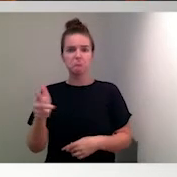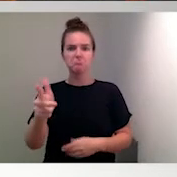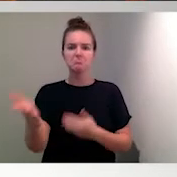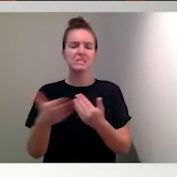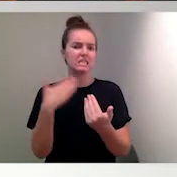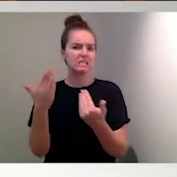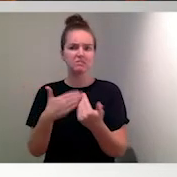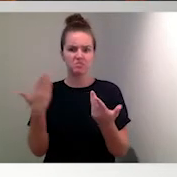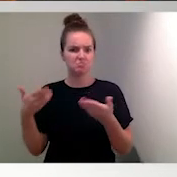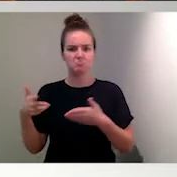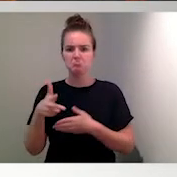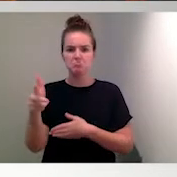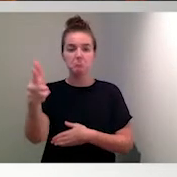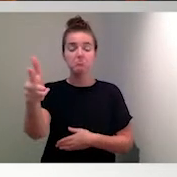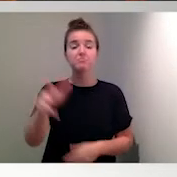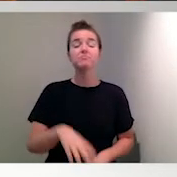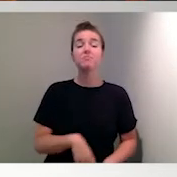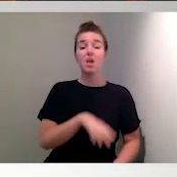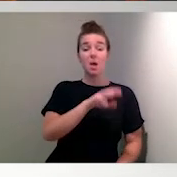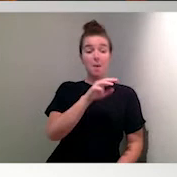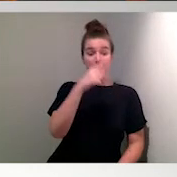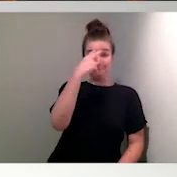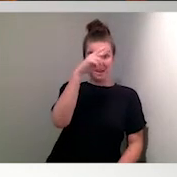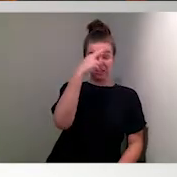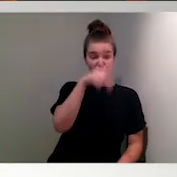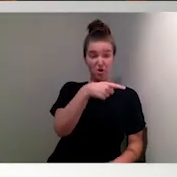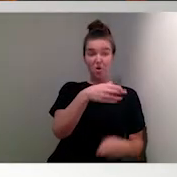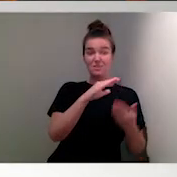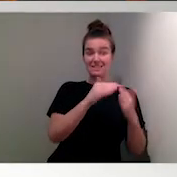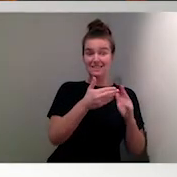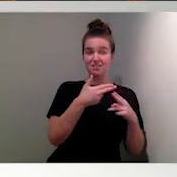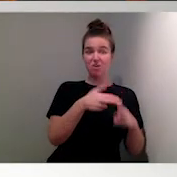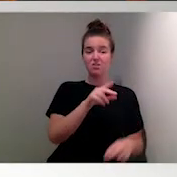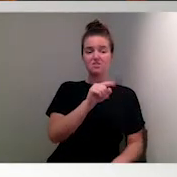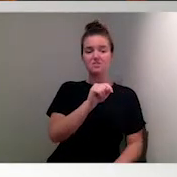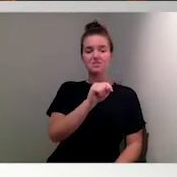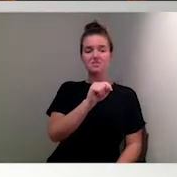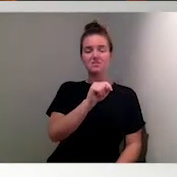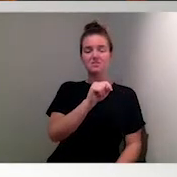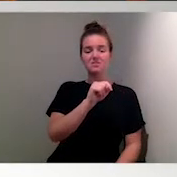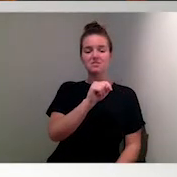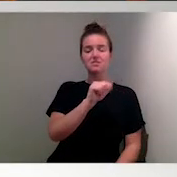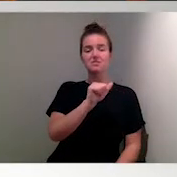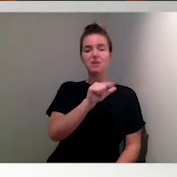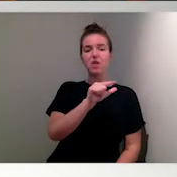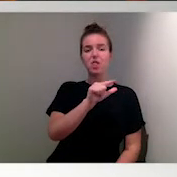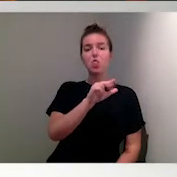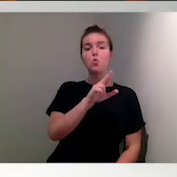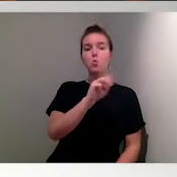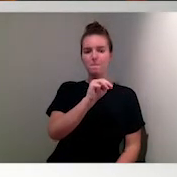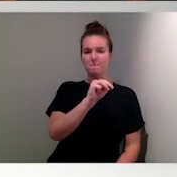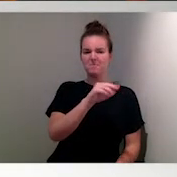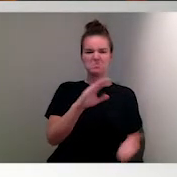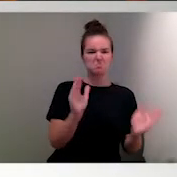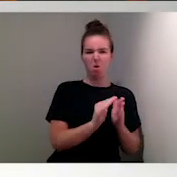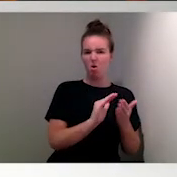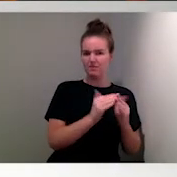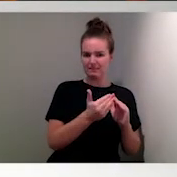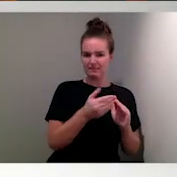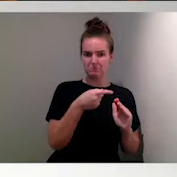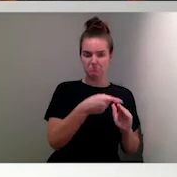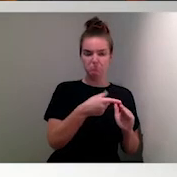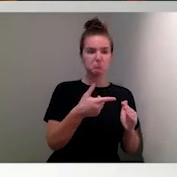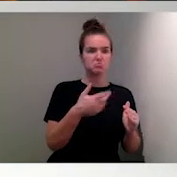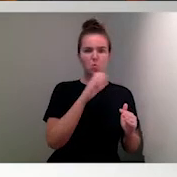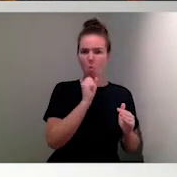it's a very rustic city, you know, little town really, it's not that big, but it's pretty rustic. The cell phones don't work very